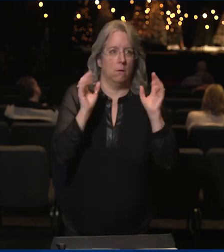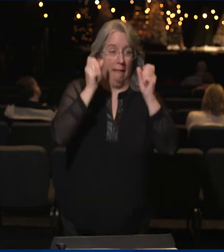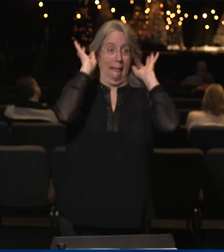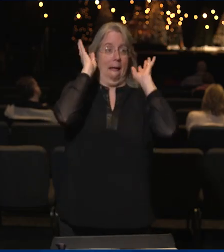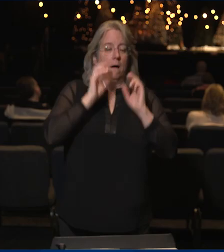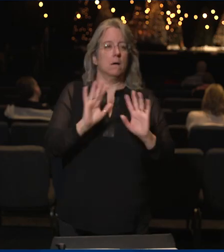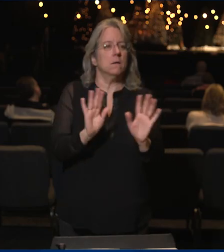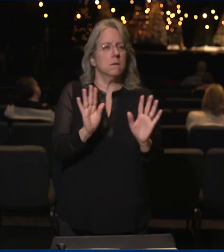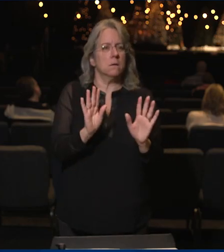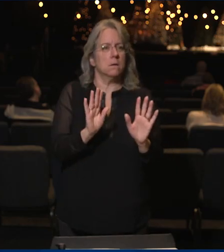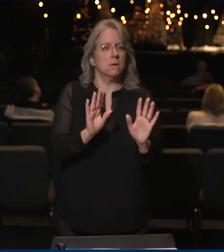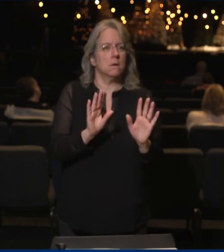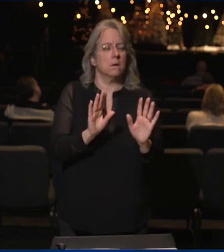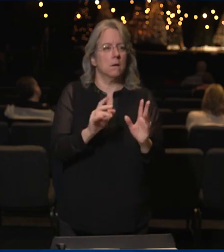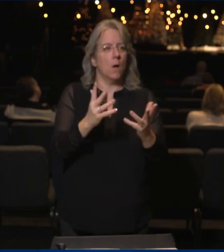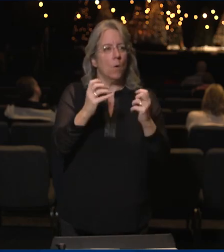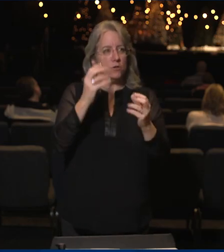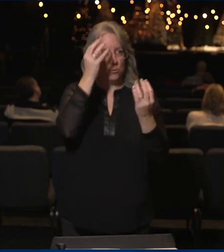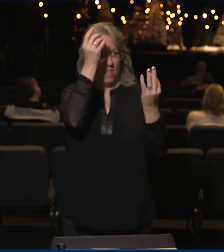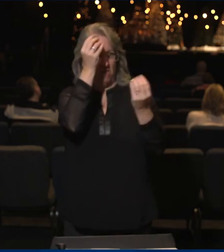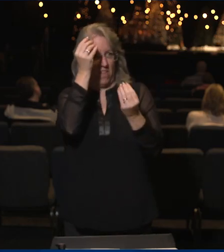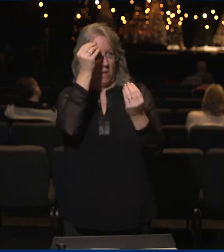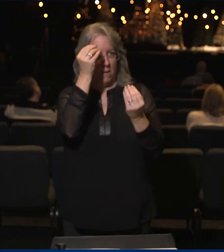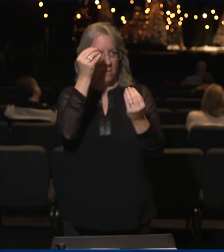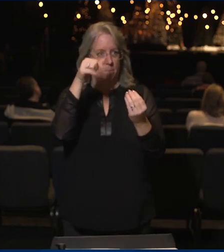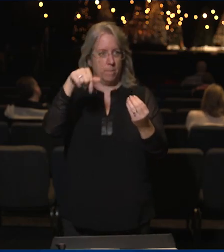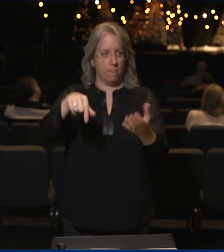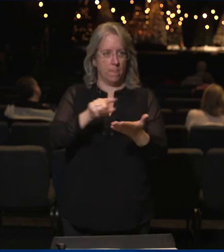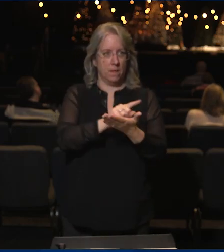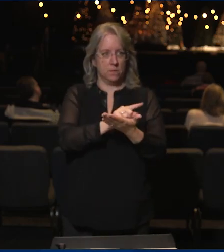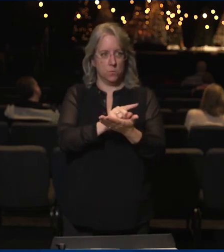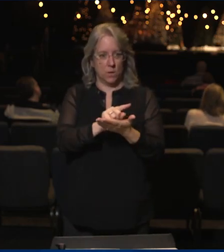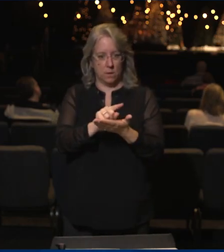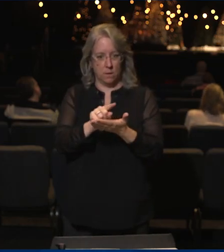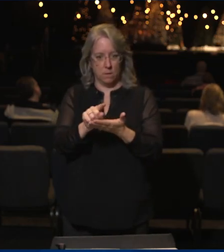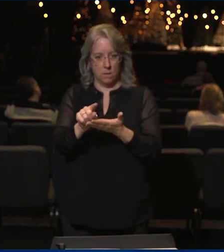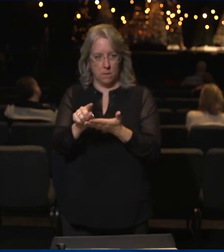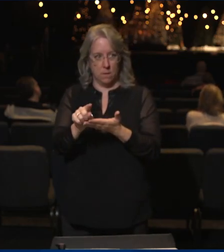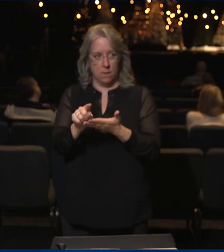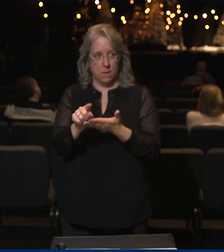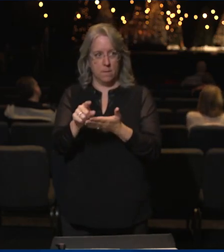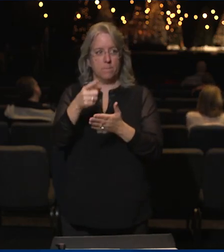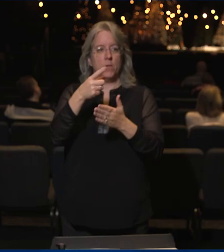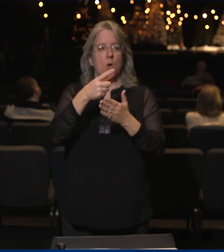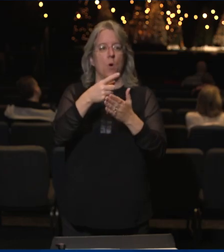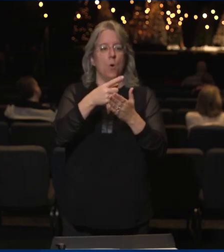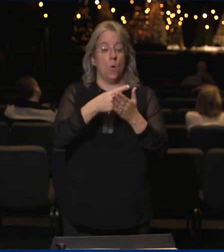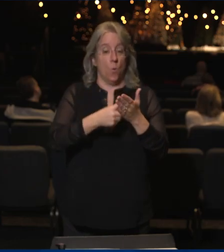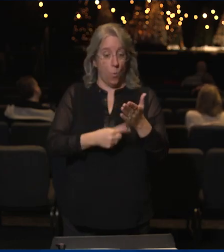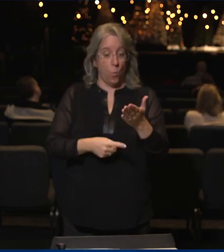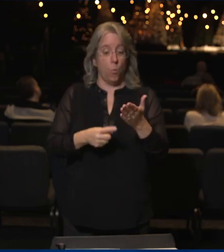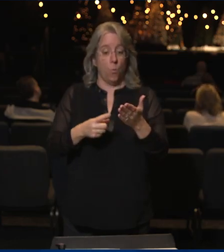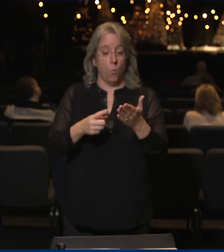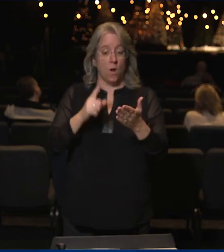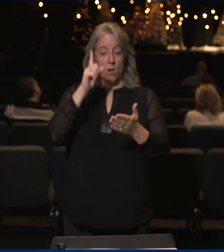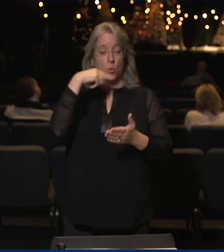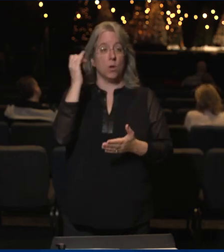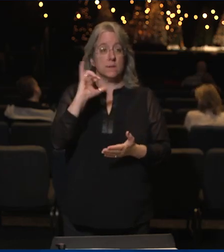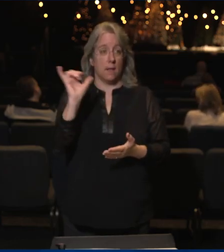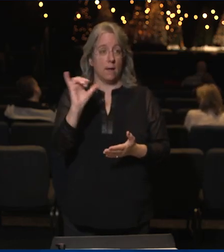And I want you to think for a while this week about what is it going to be like for you to get to that situation of